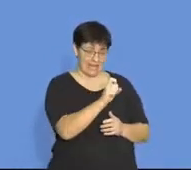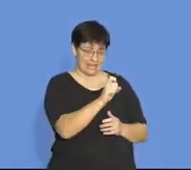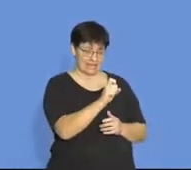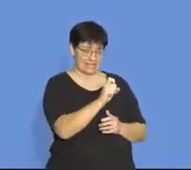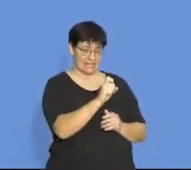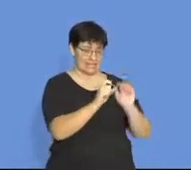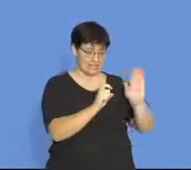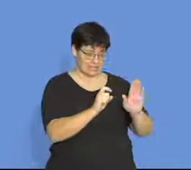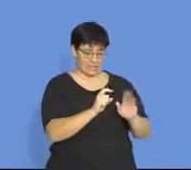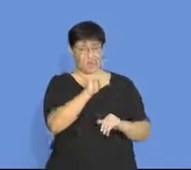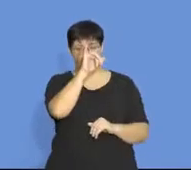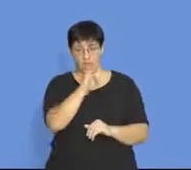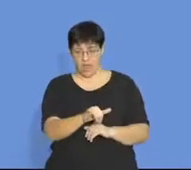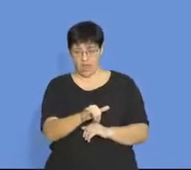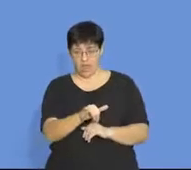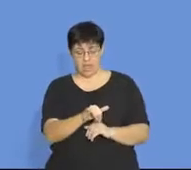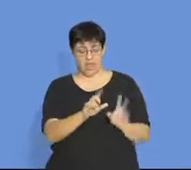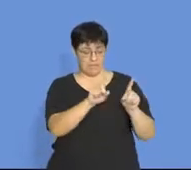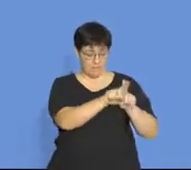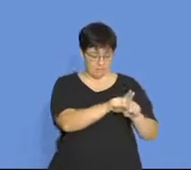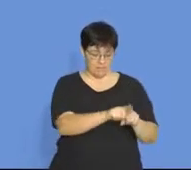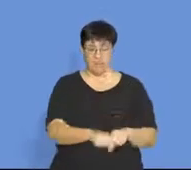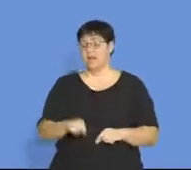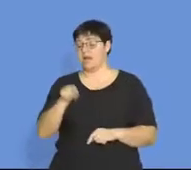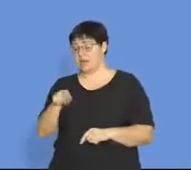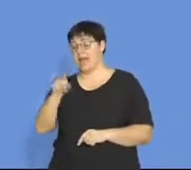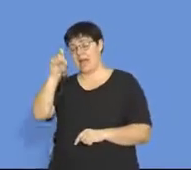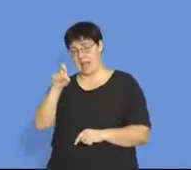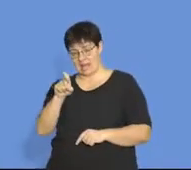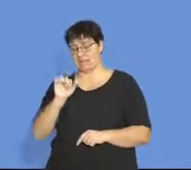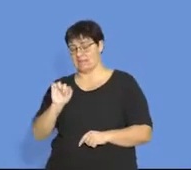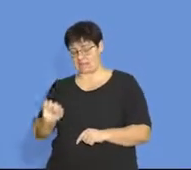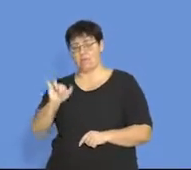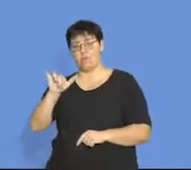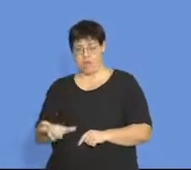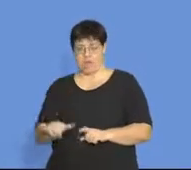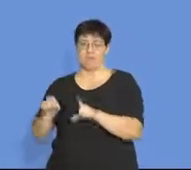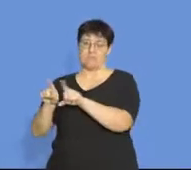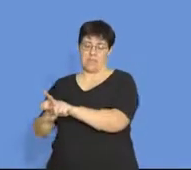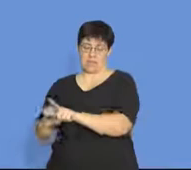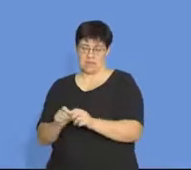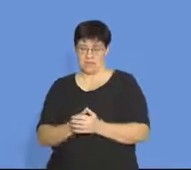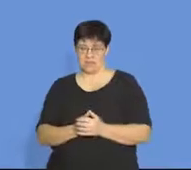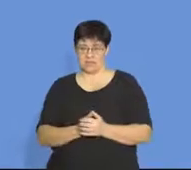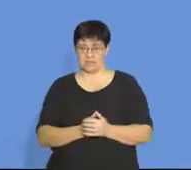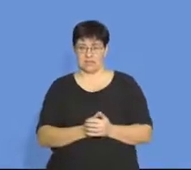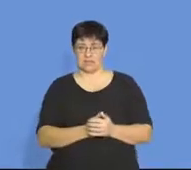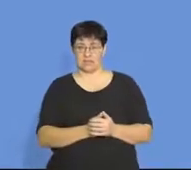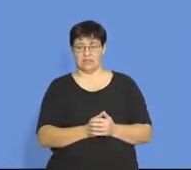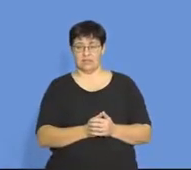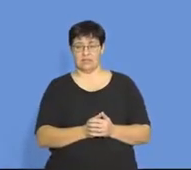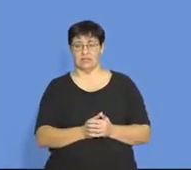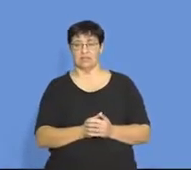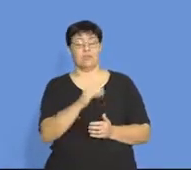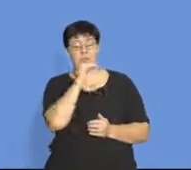each x and its corresponding y as a pair, the other x and its corresponding y as a